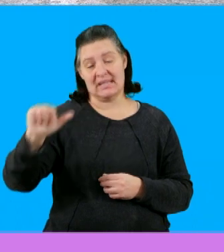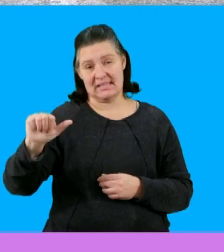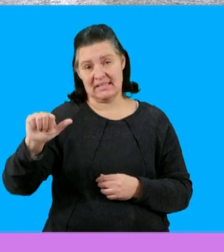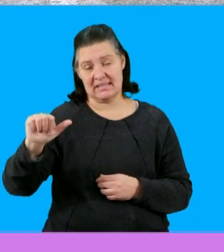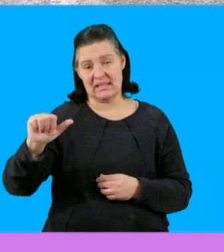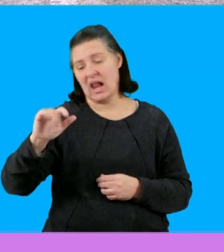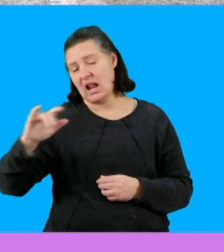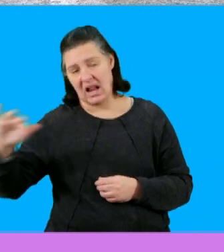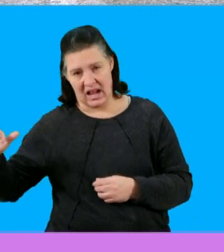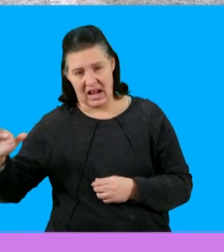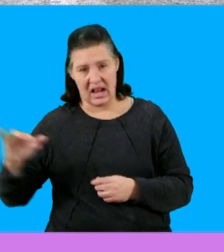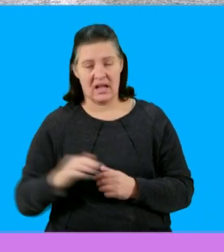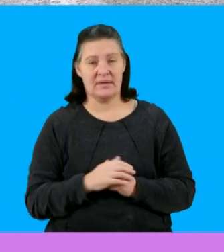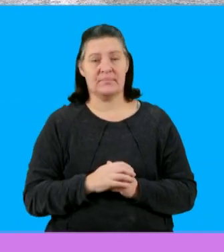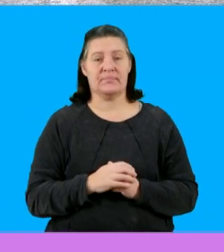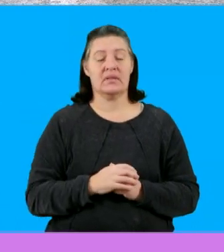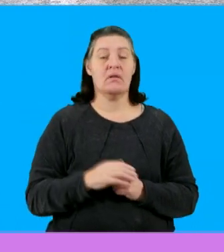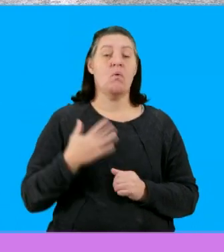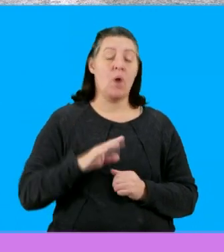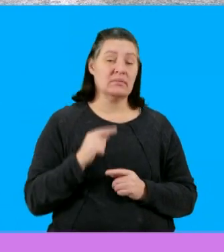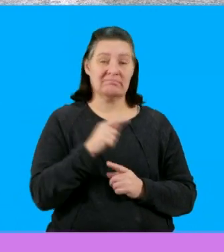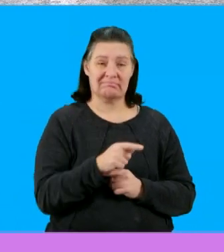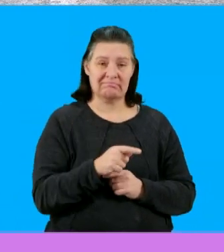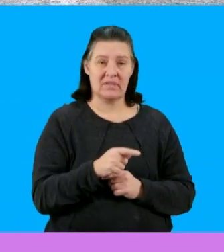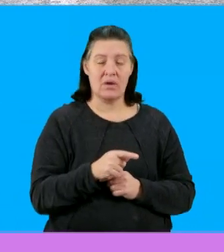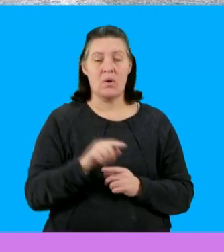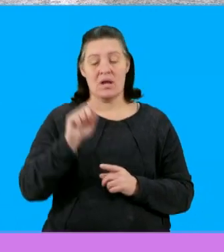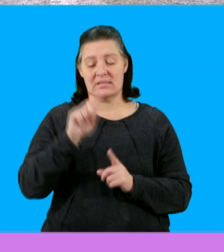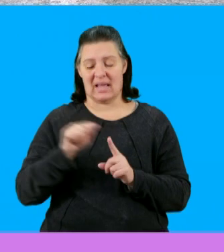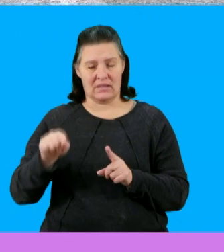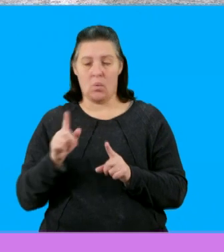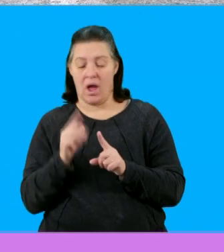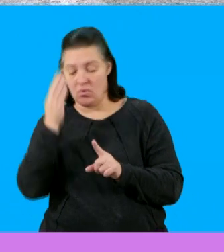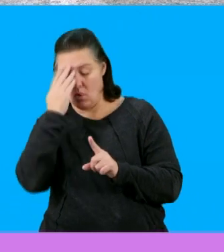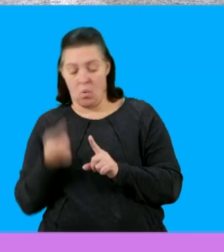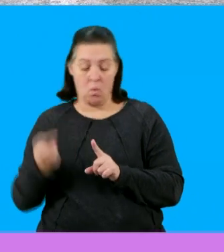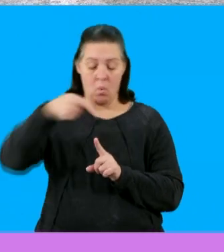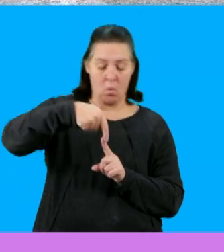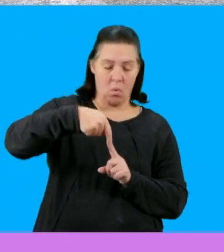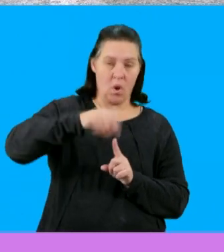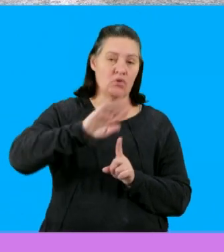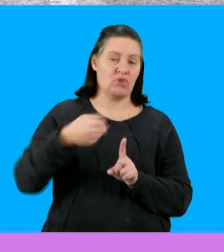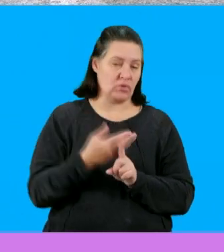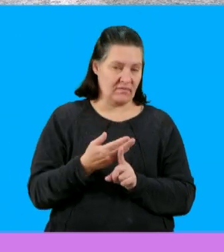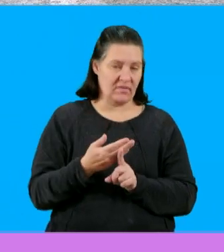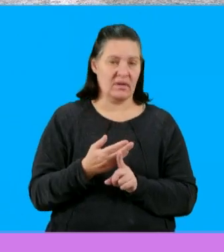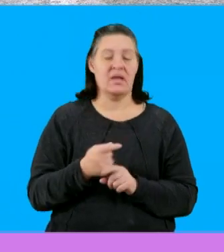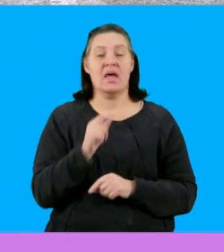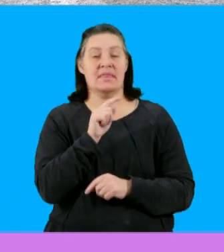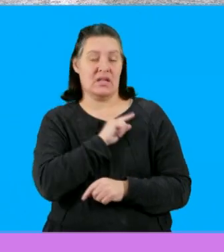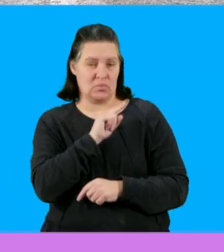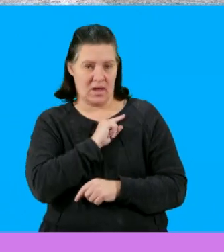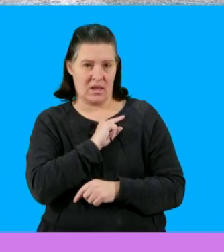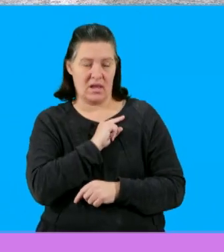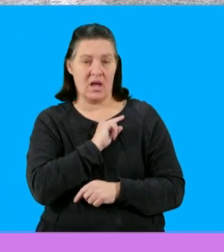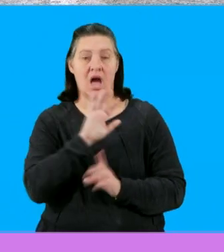35,06, and it gives us other digits as well. I went on to only the second one so that I can show you how we round off. So